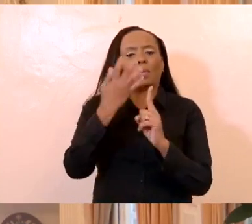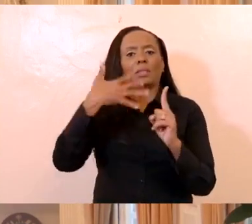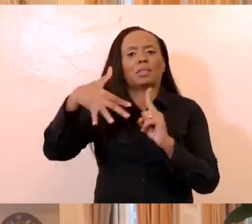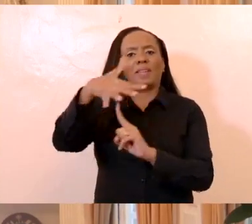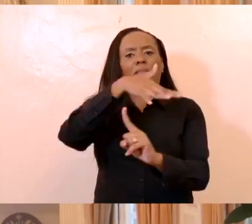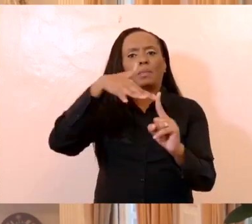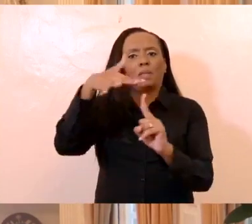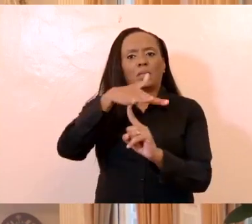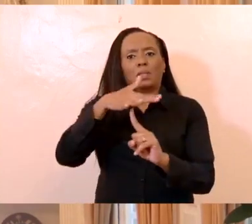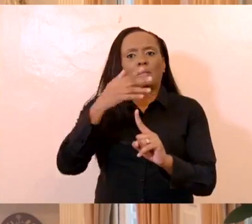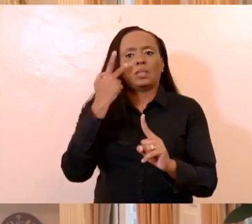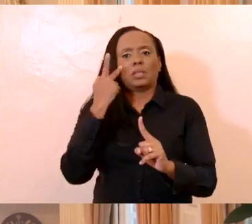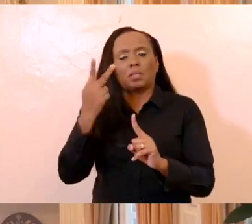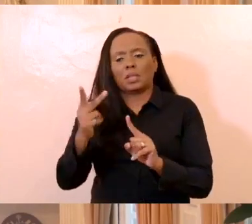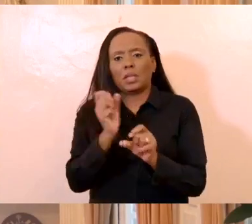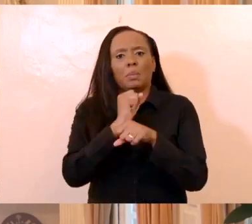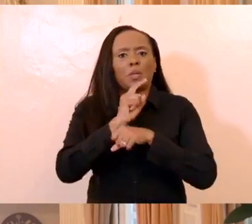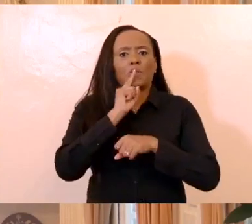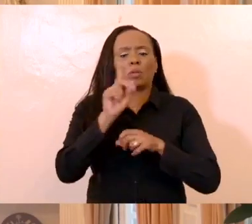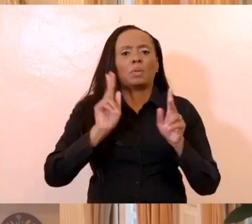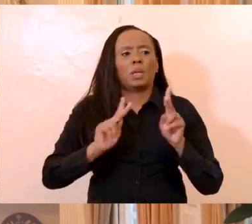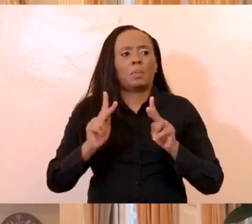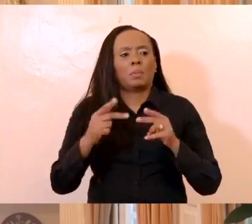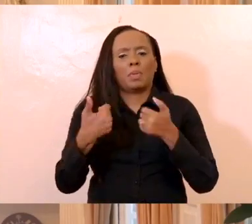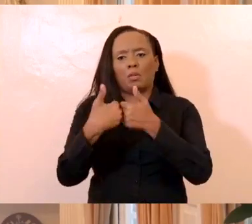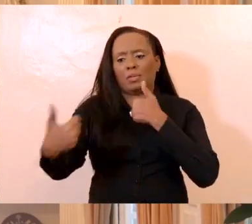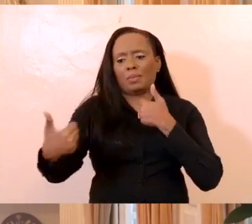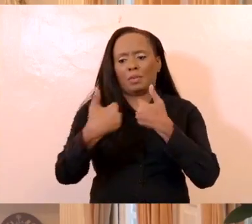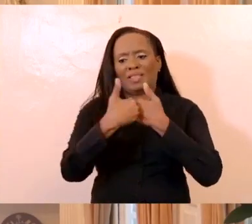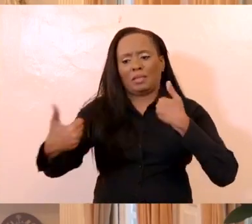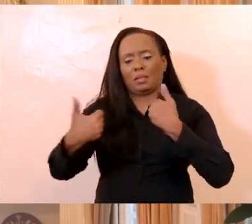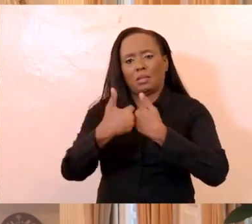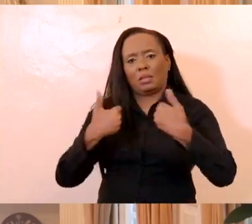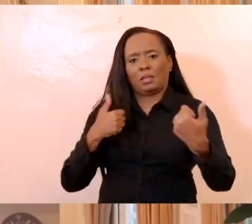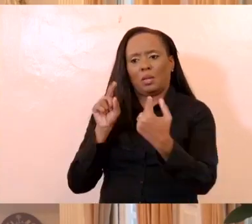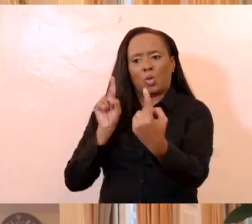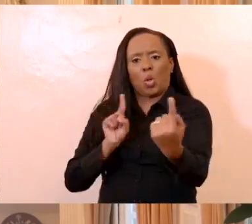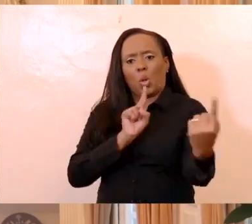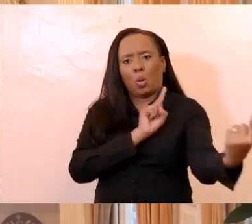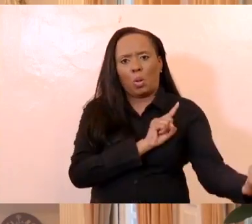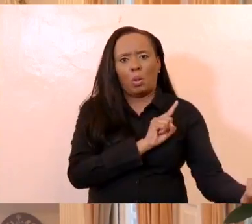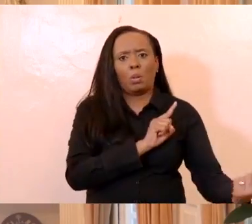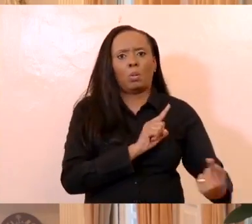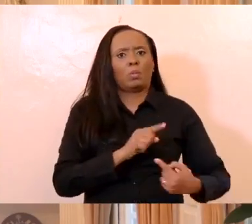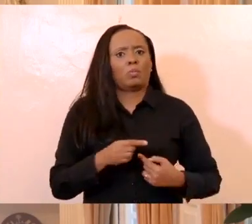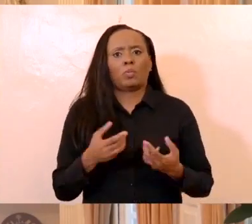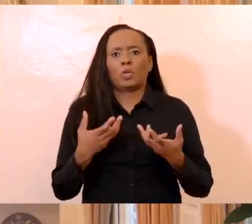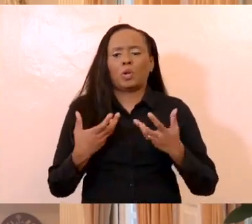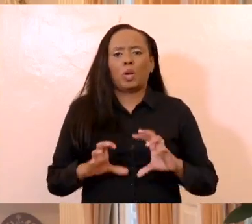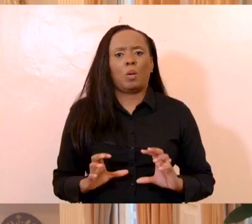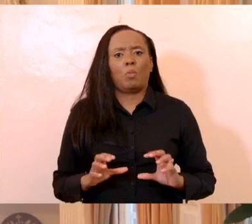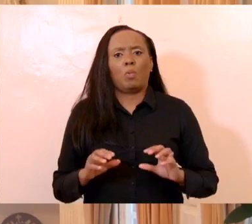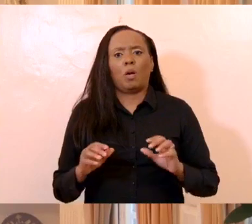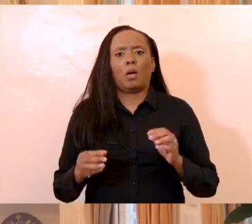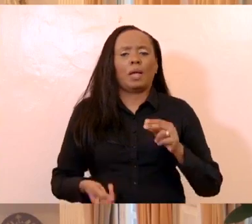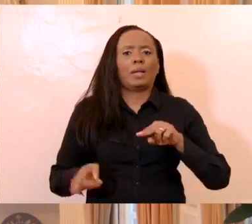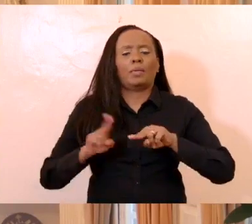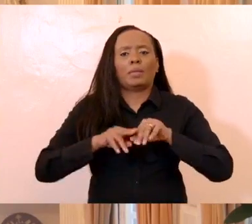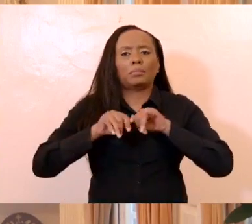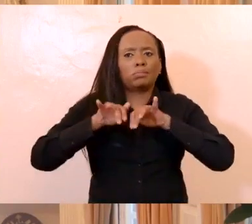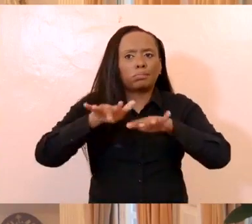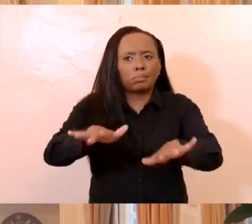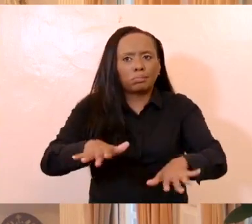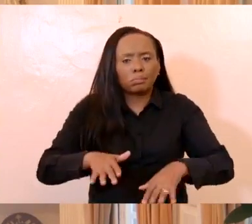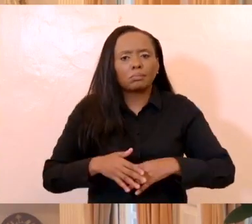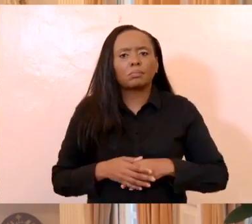maximize physical distancing and minimize the risks of new outbreaks. We will also investigate additional measures